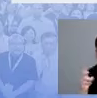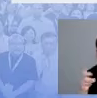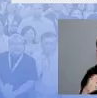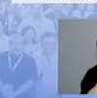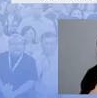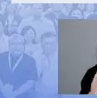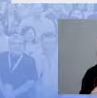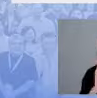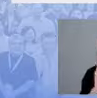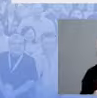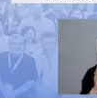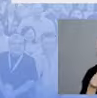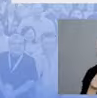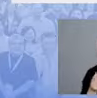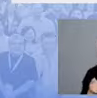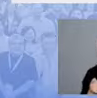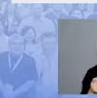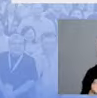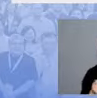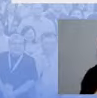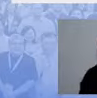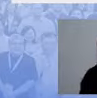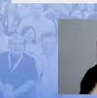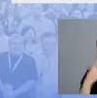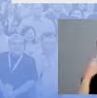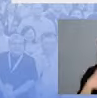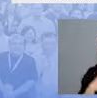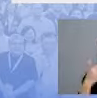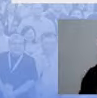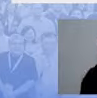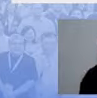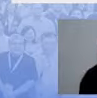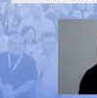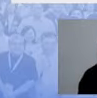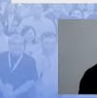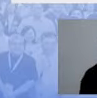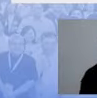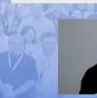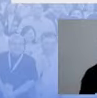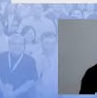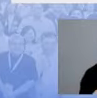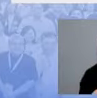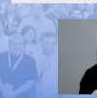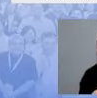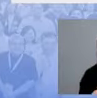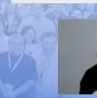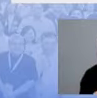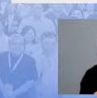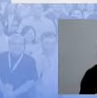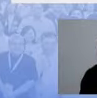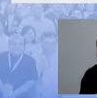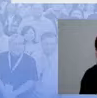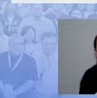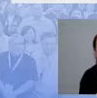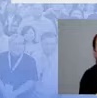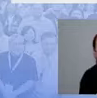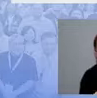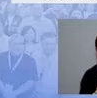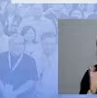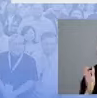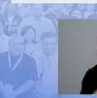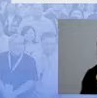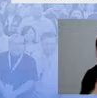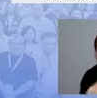policy solution initiative actually. I think moving on, due to the time, if I were to talk about this, I'd be talking about whole